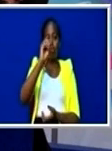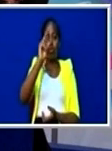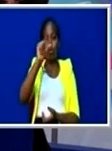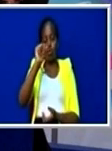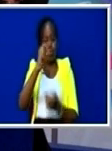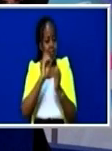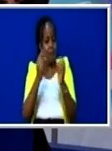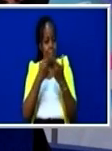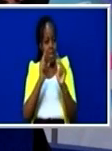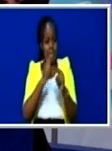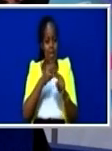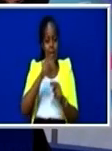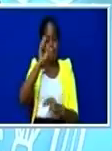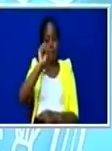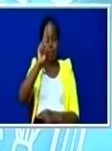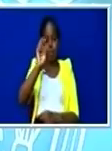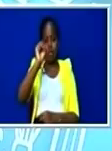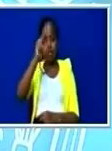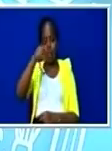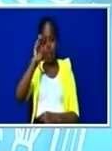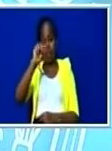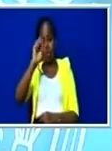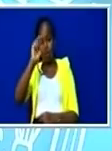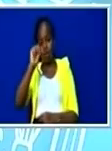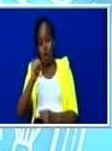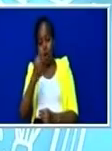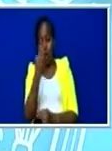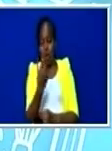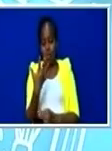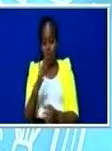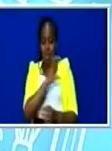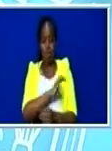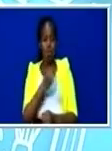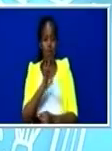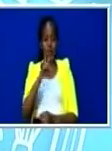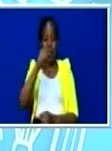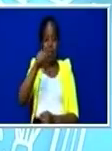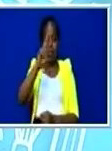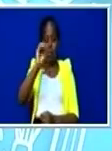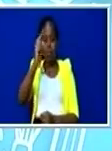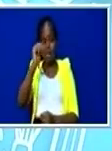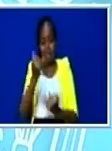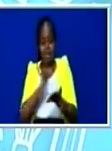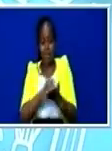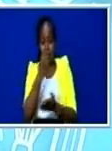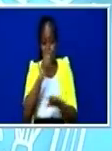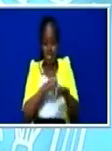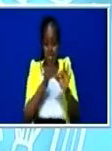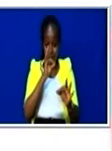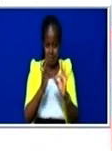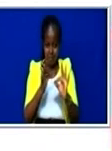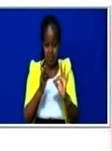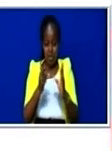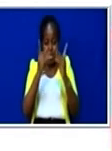a suspension, and that is one property of proteins. That once they are dissolved in water,